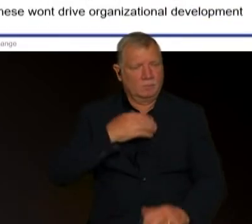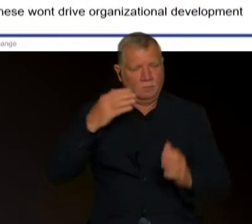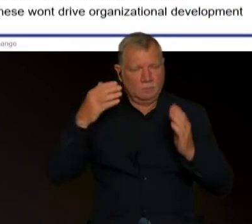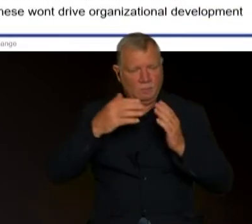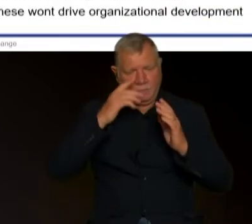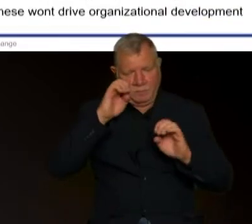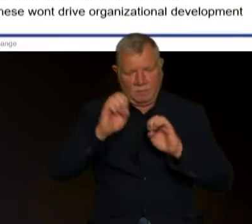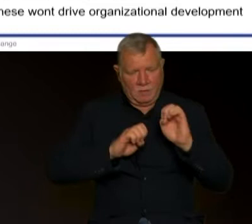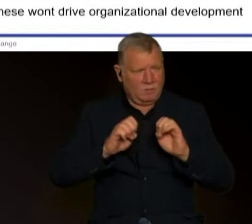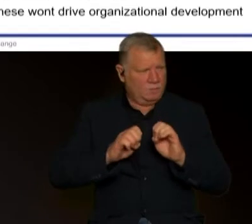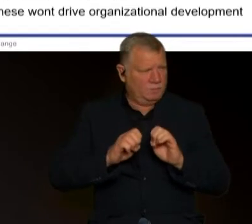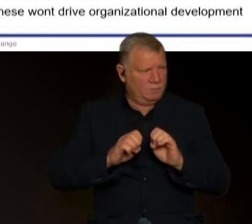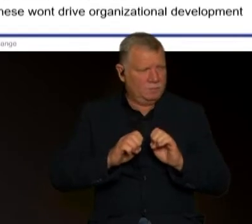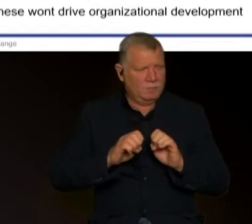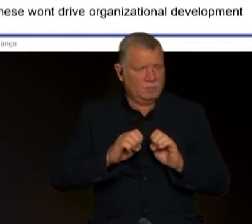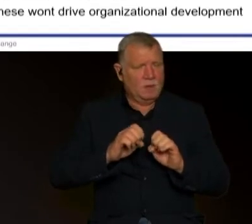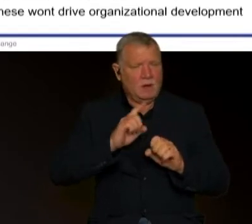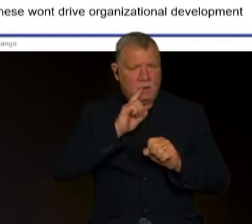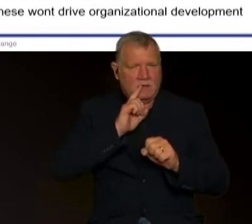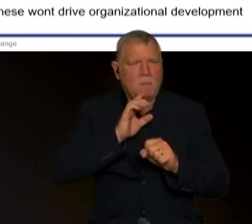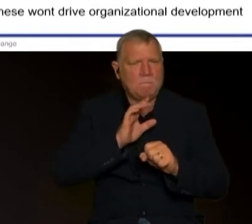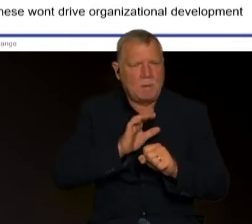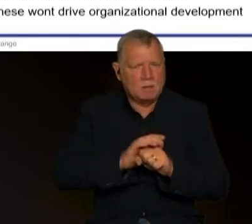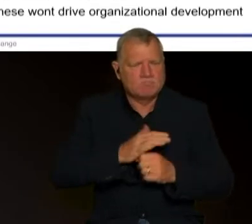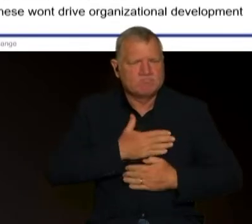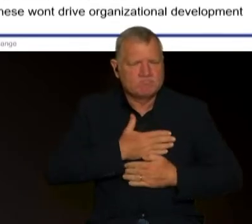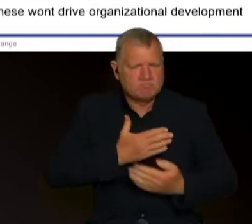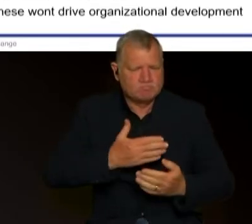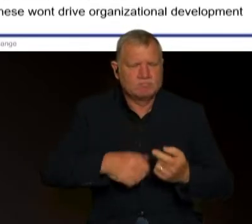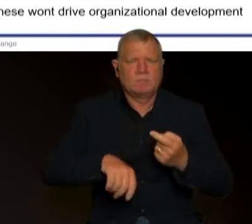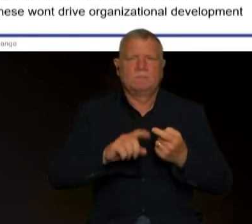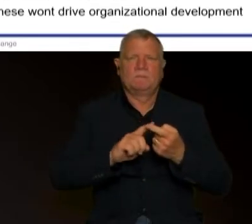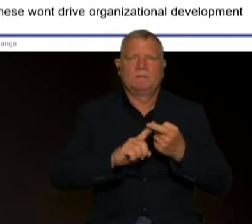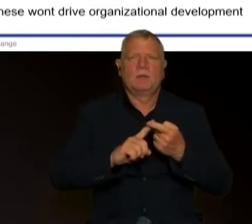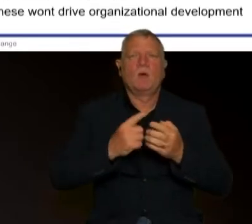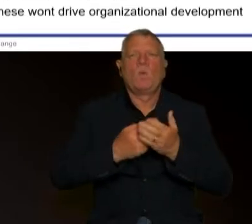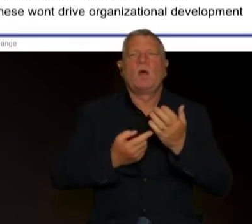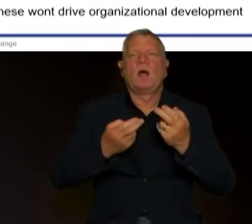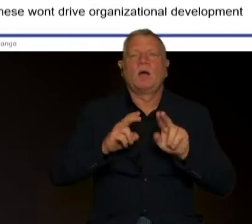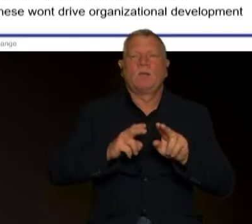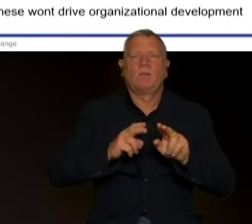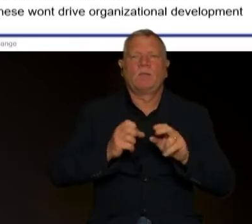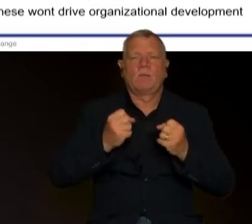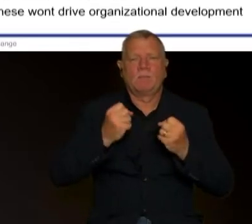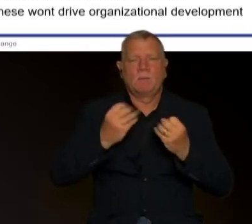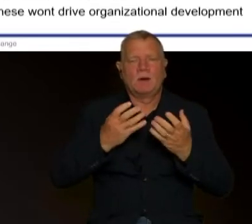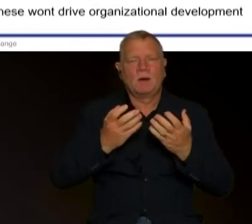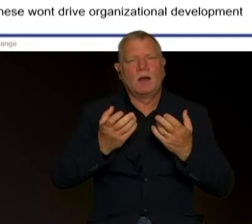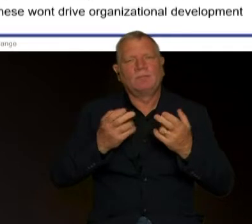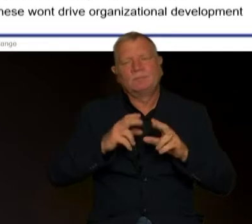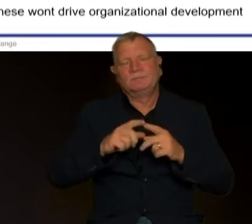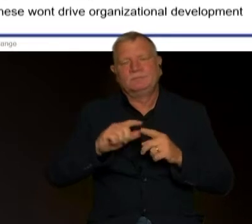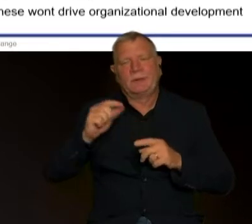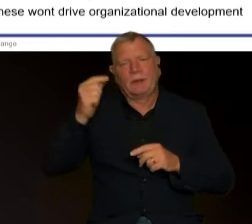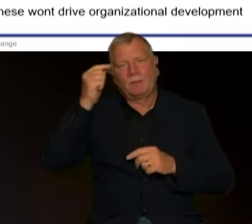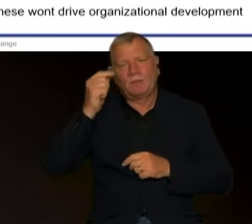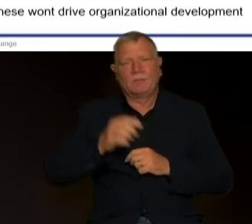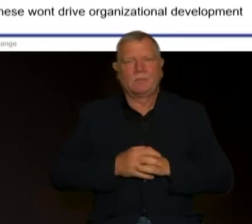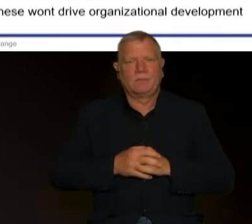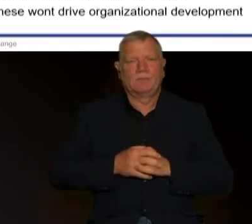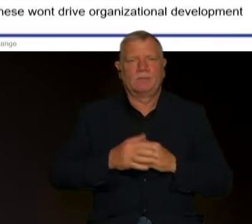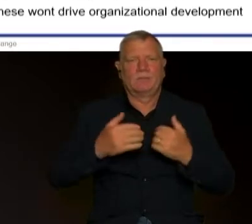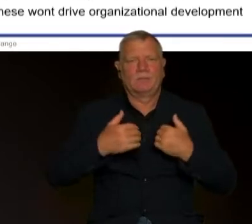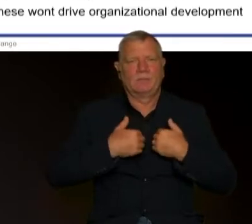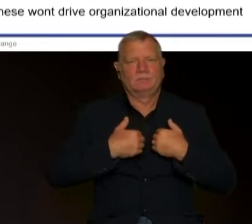There was an intention to evaluate performance at the outset, but then what happened? First,